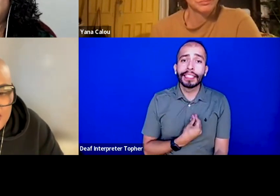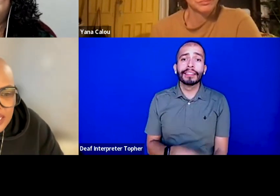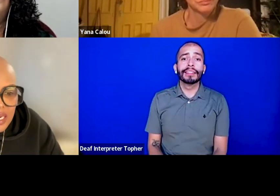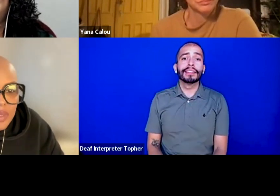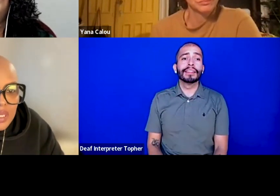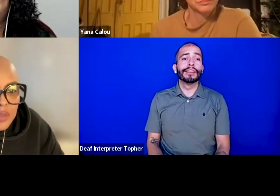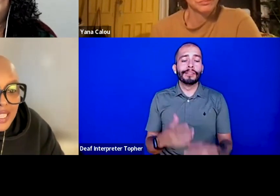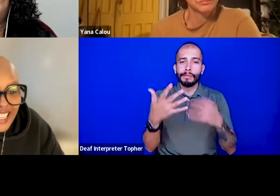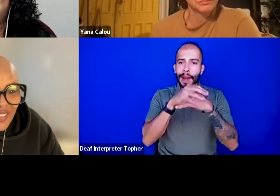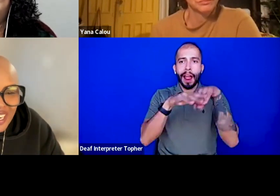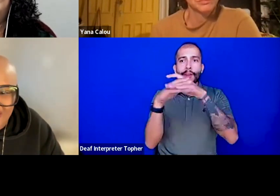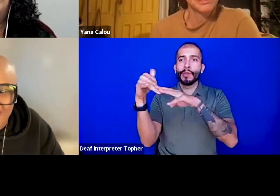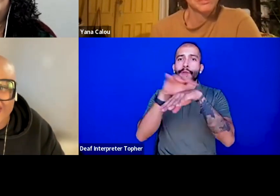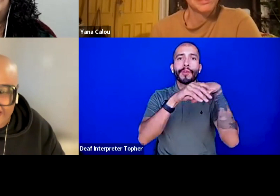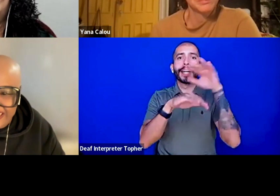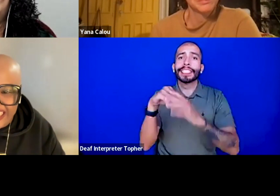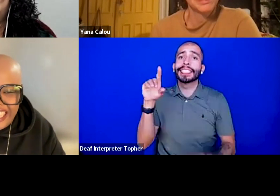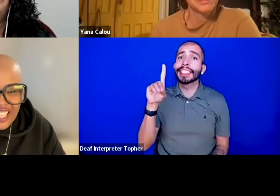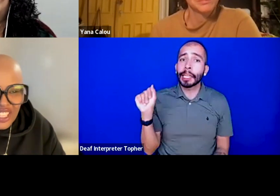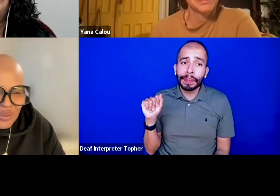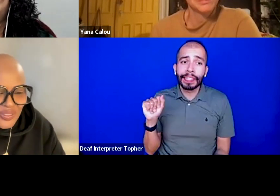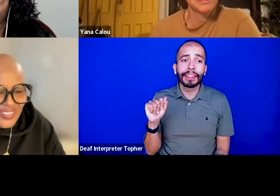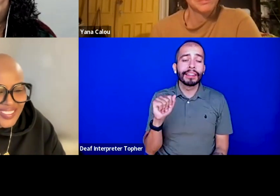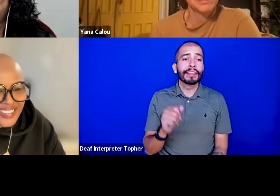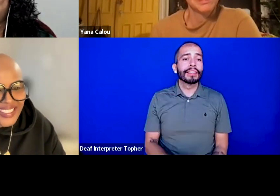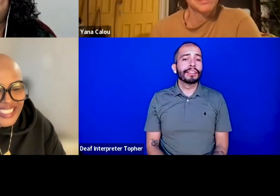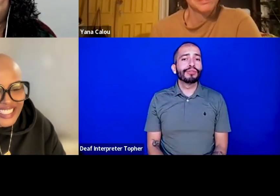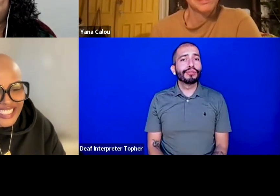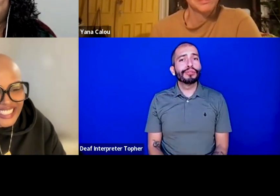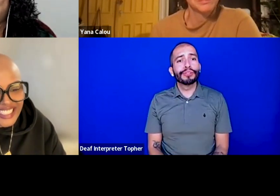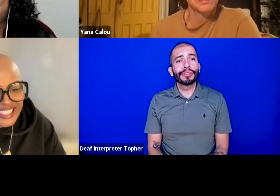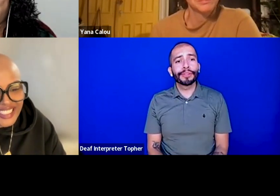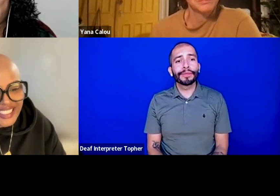So this is Idil, and I'm done speaking for now. Thank you.